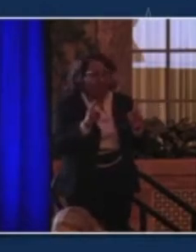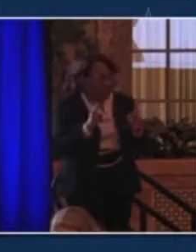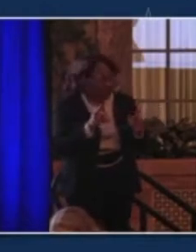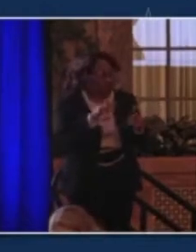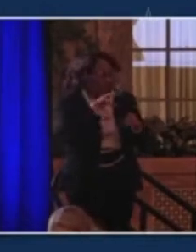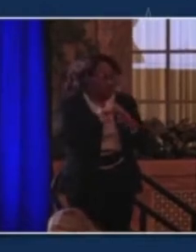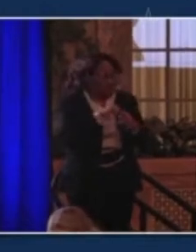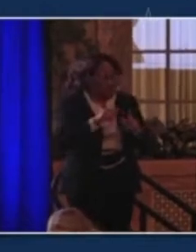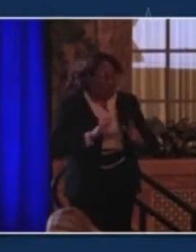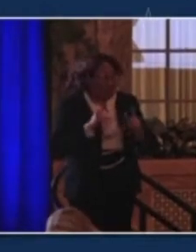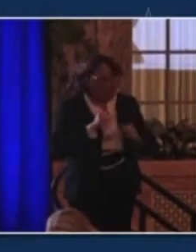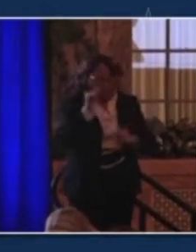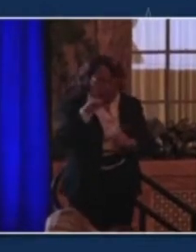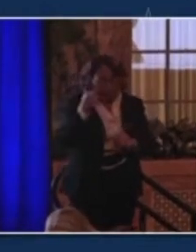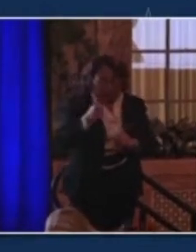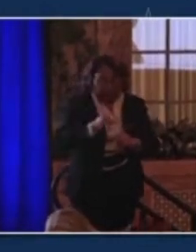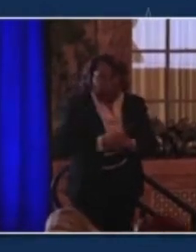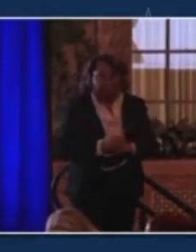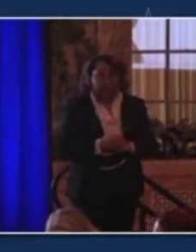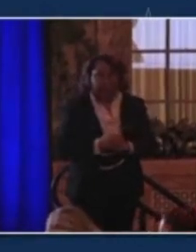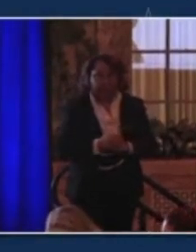others.